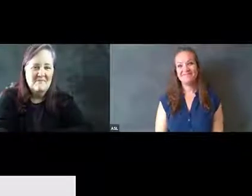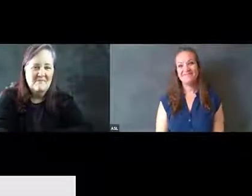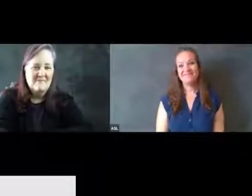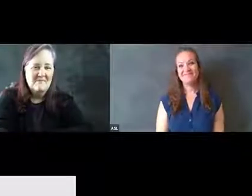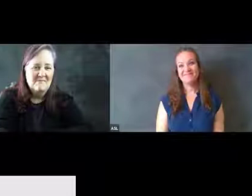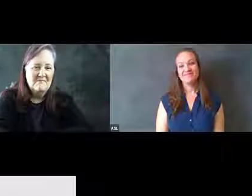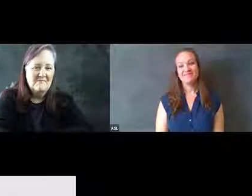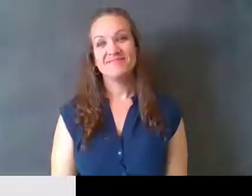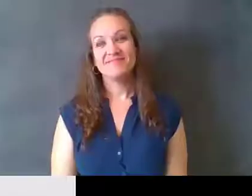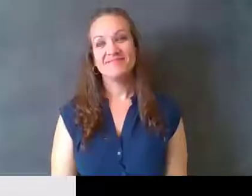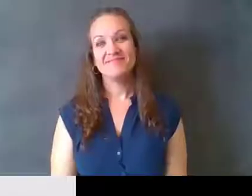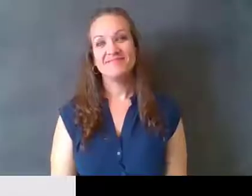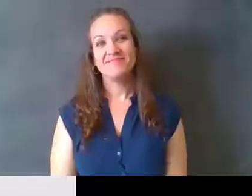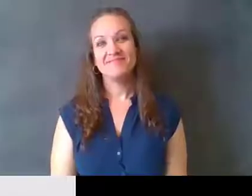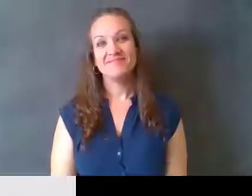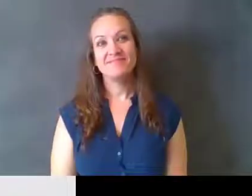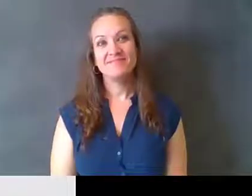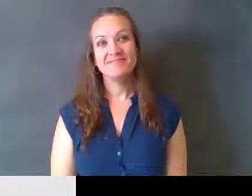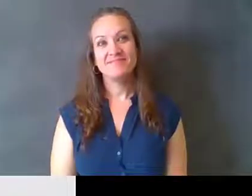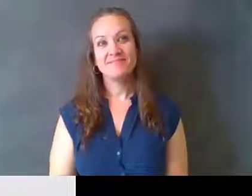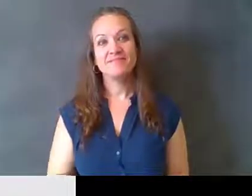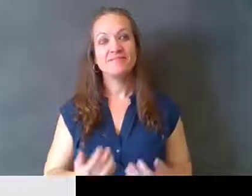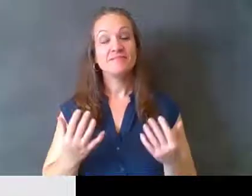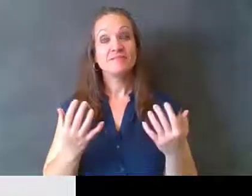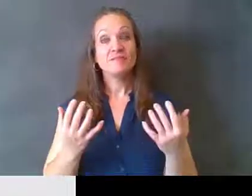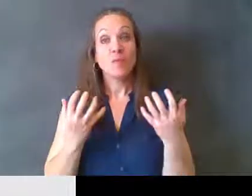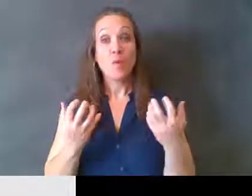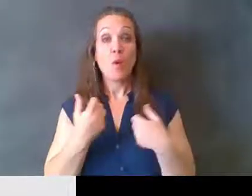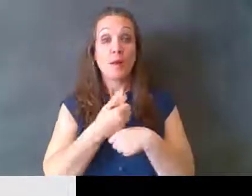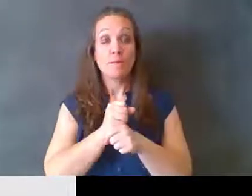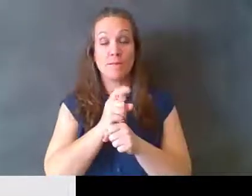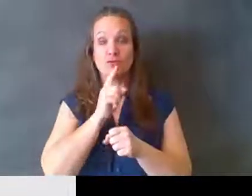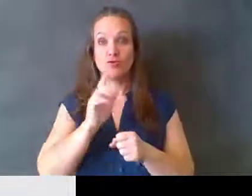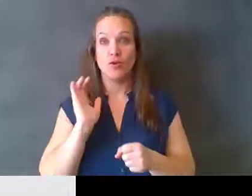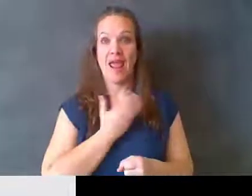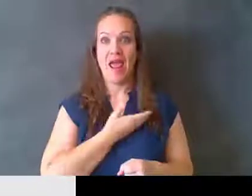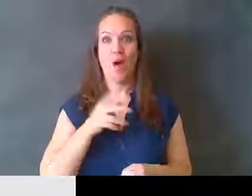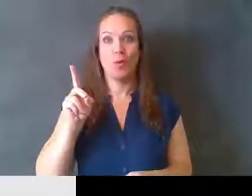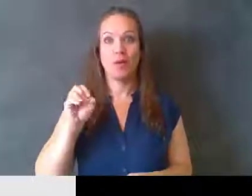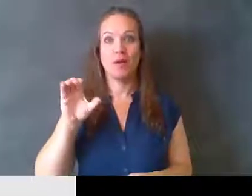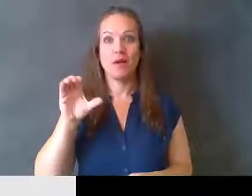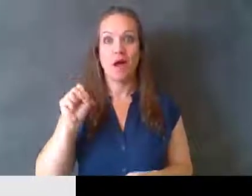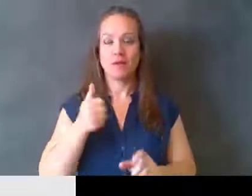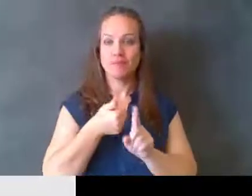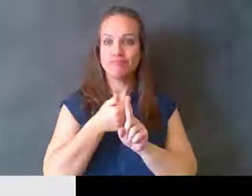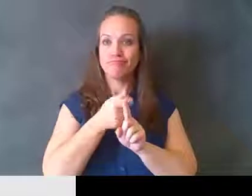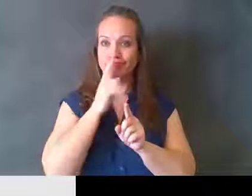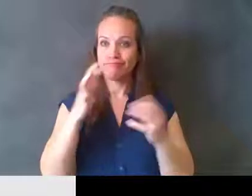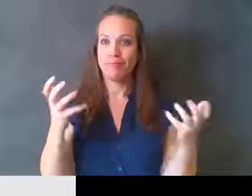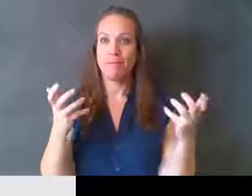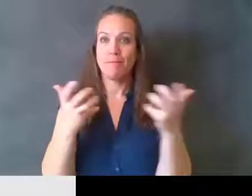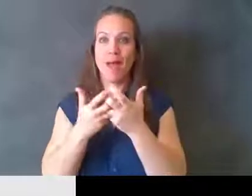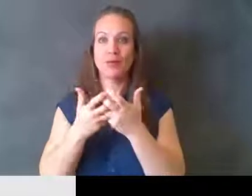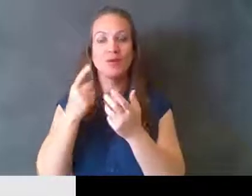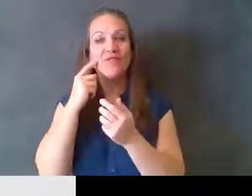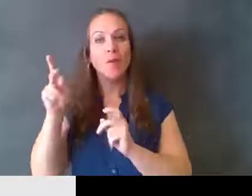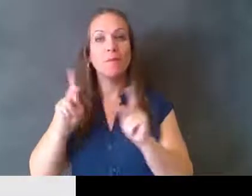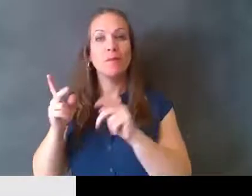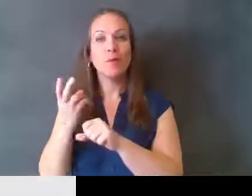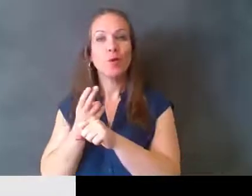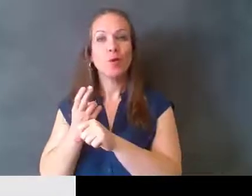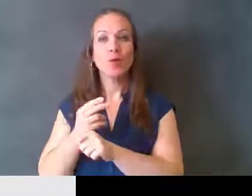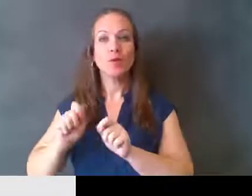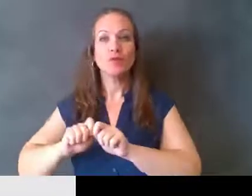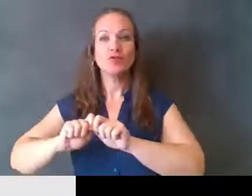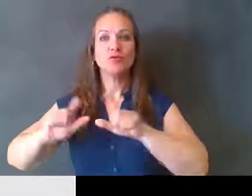Perfect. So we want to make sure our documents are compatible for folks who use screen readers. And you may be wondering what